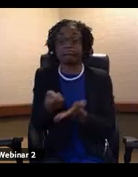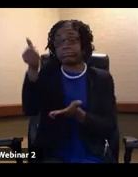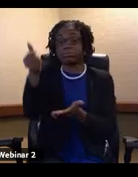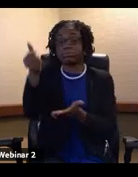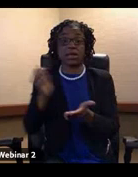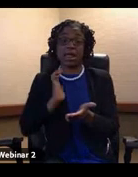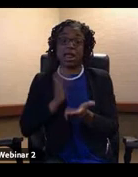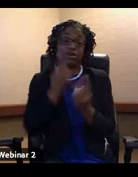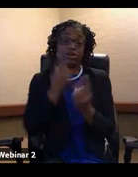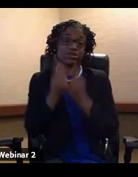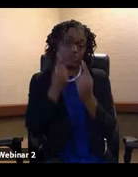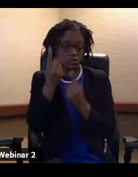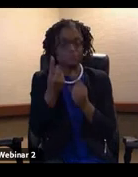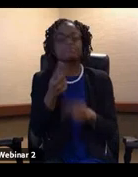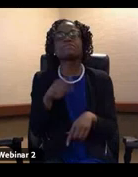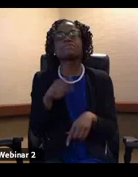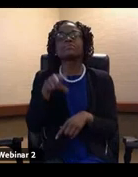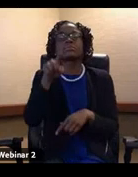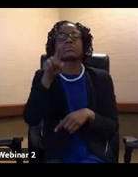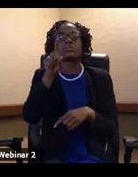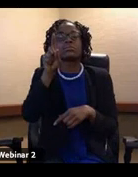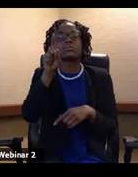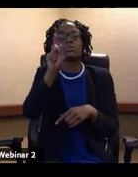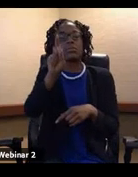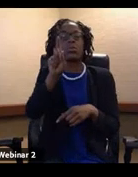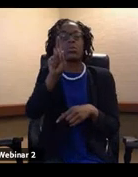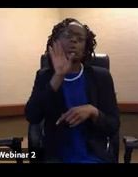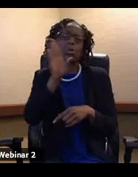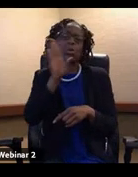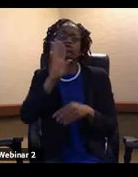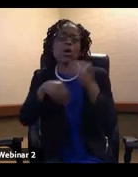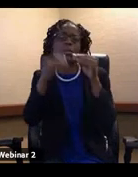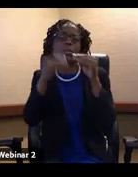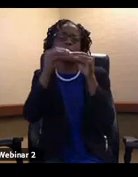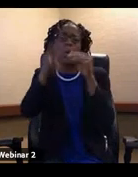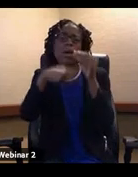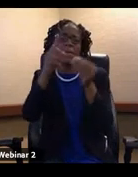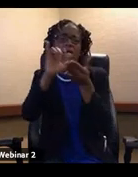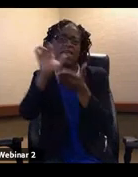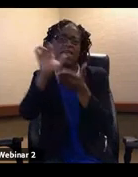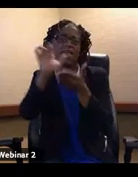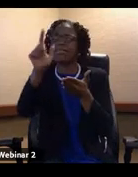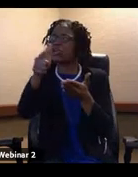must be fully demonstrated through a signed project MOU, which we'll talk about later.